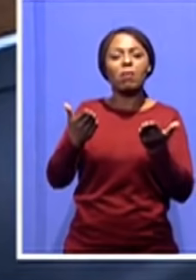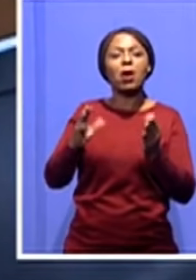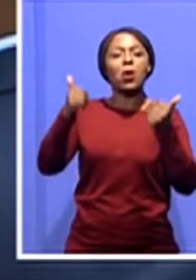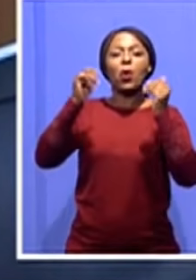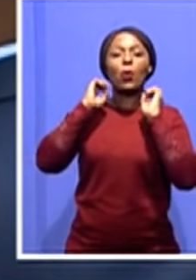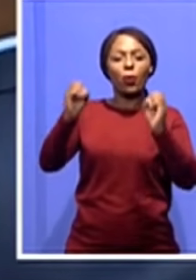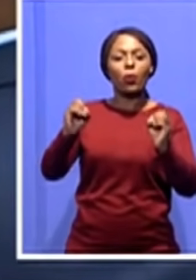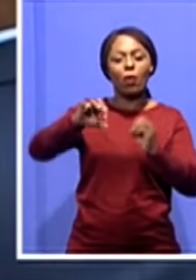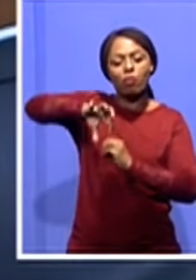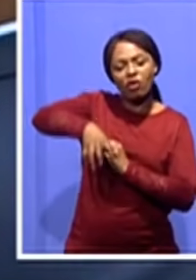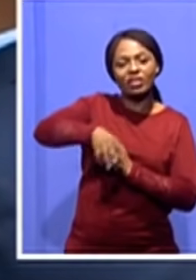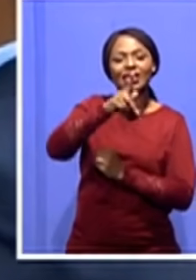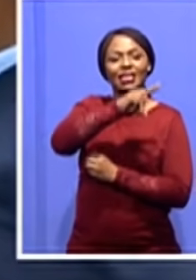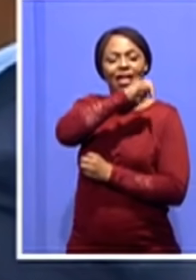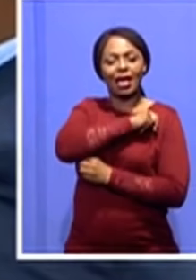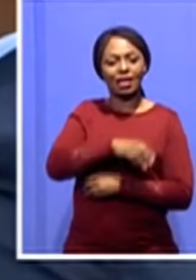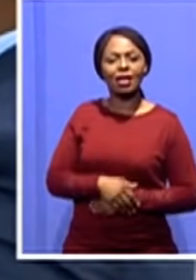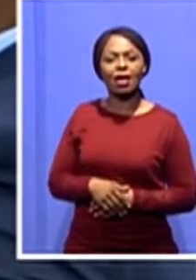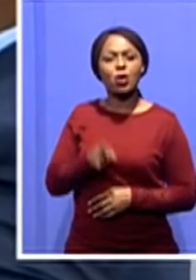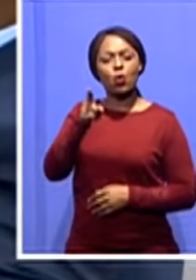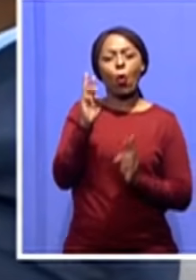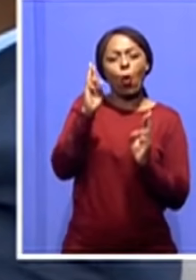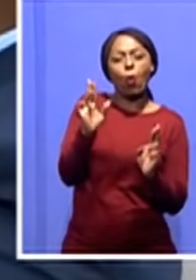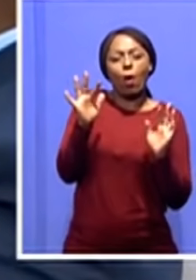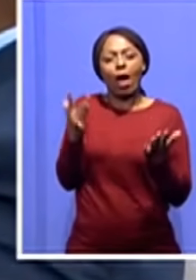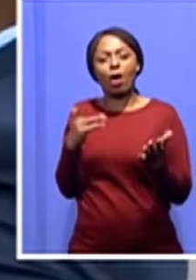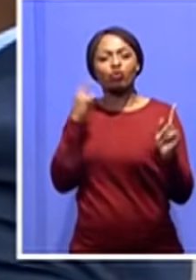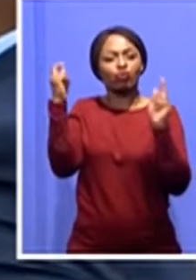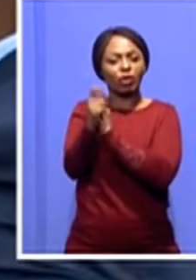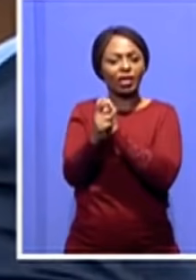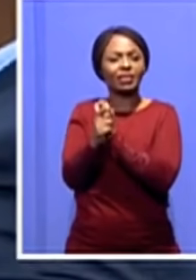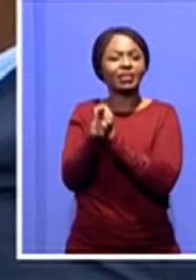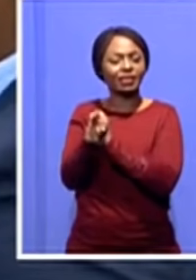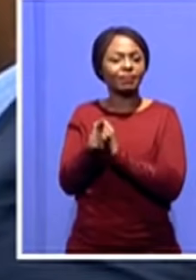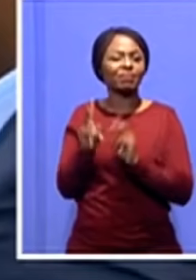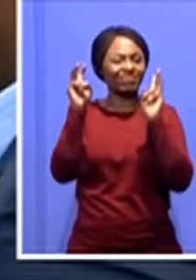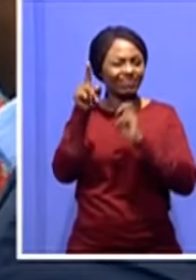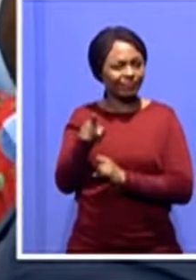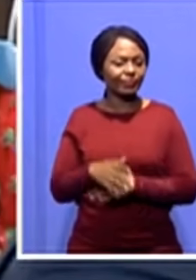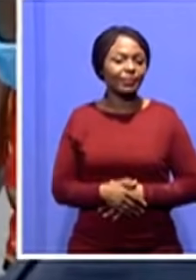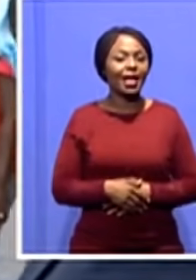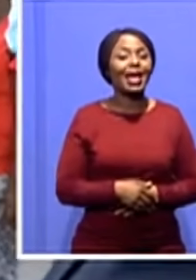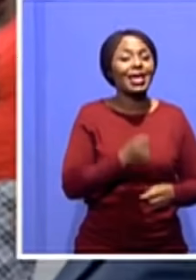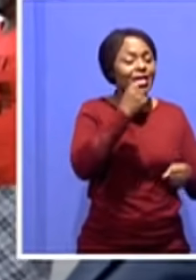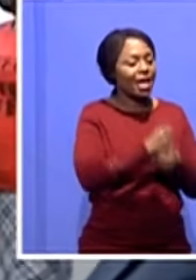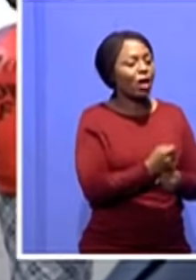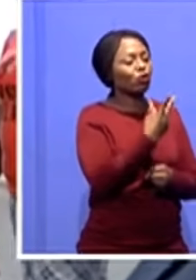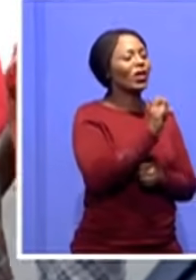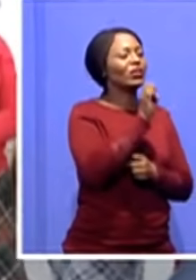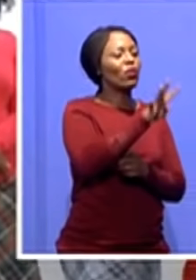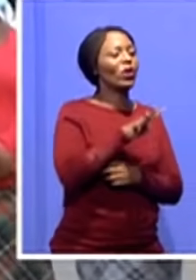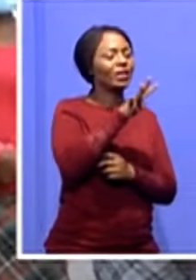How do you hope to turn that situation around? Our party, since 2014, the 2019 elections, you saw a